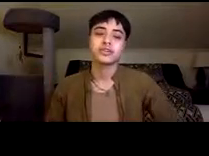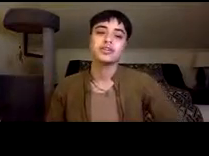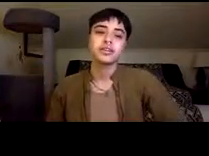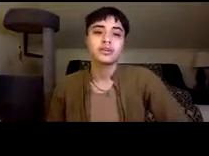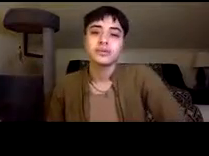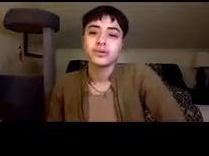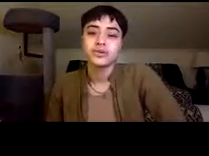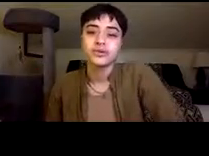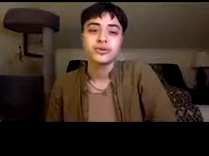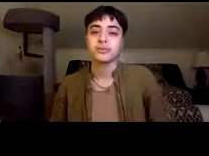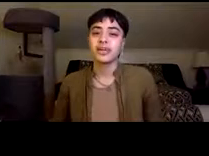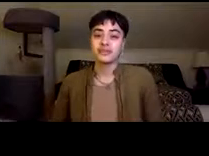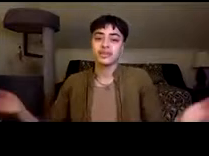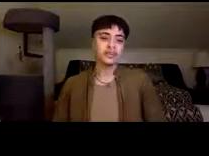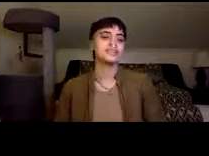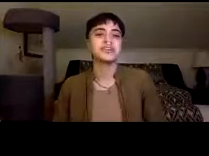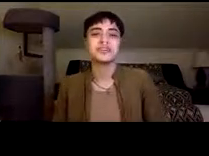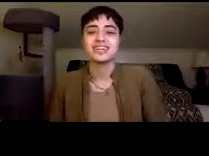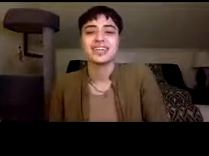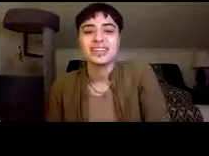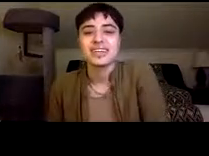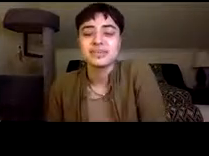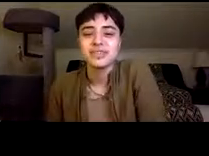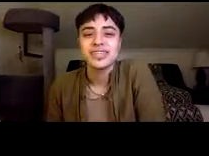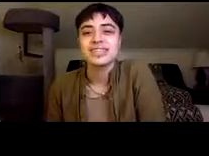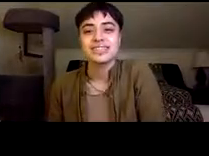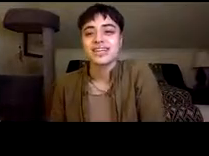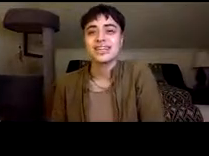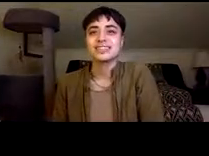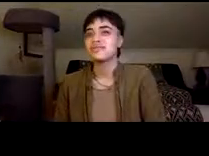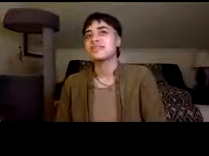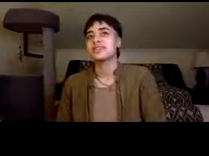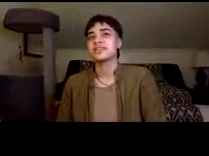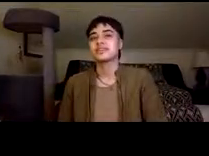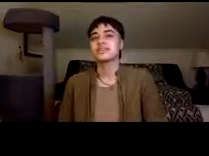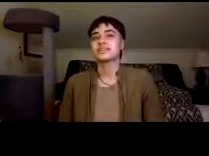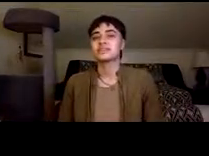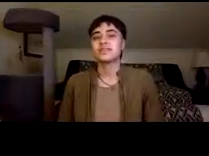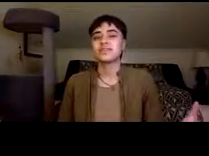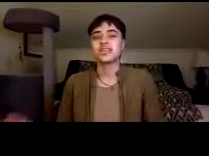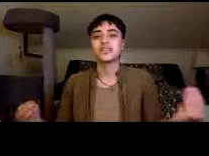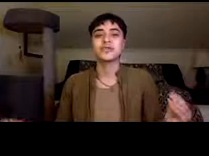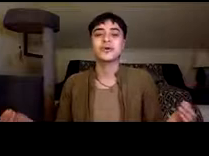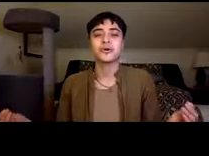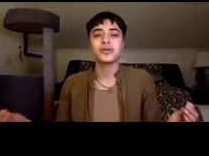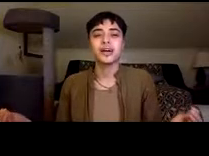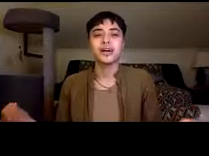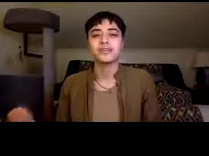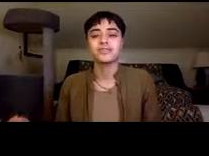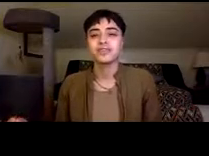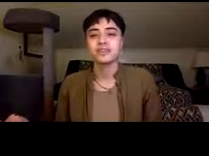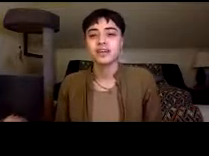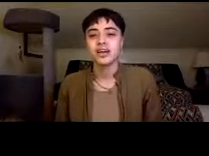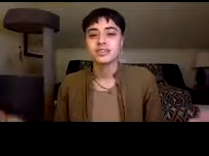for people who are paying me. So that's been really exciting to feel sort of in control